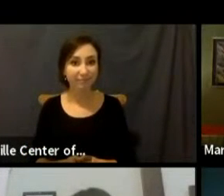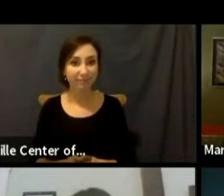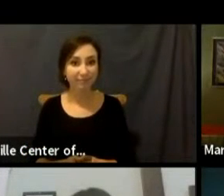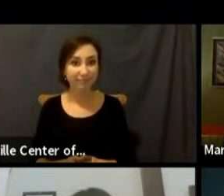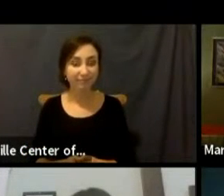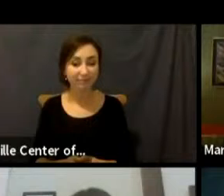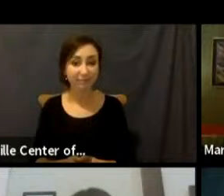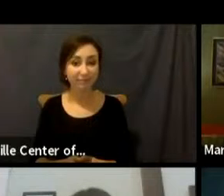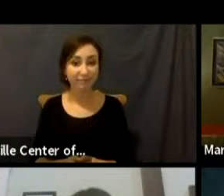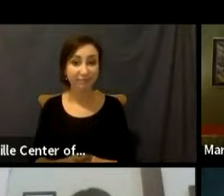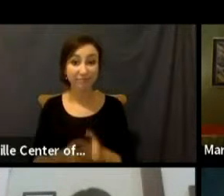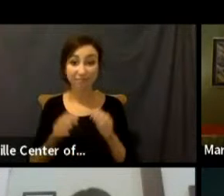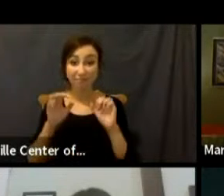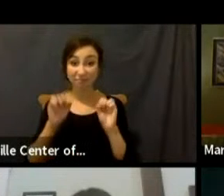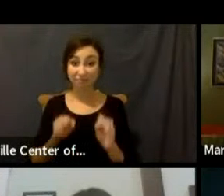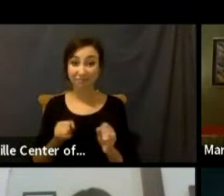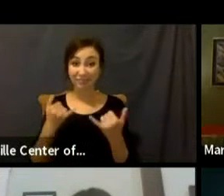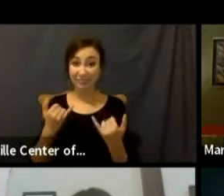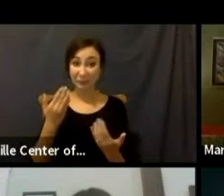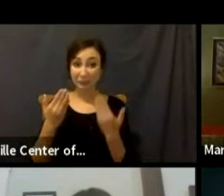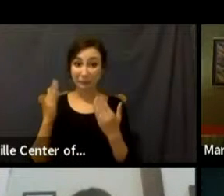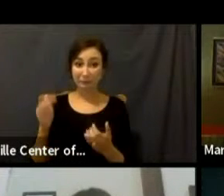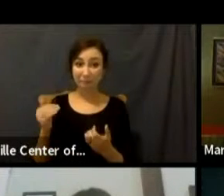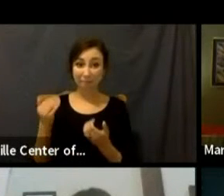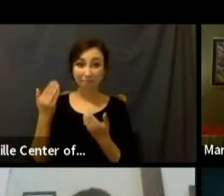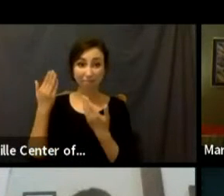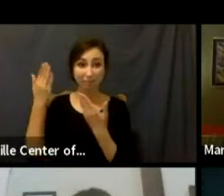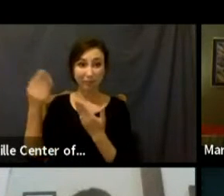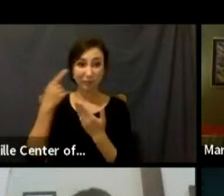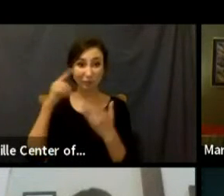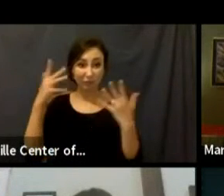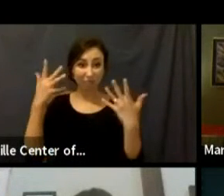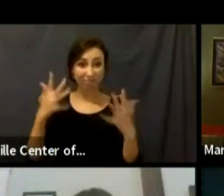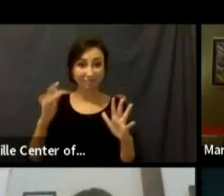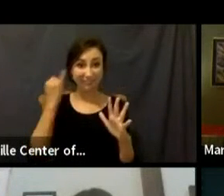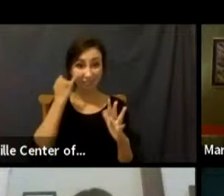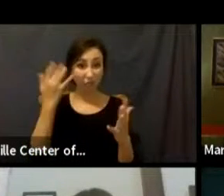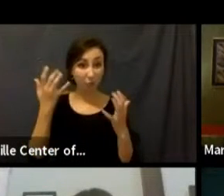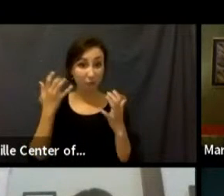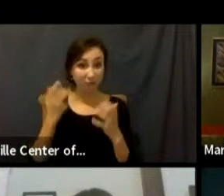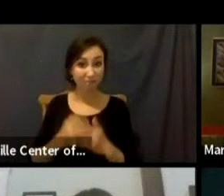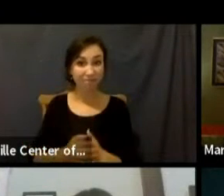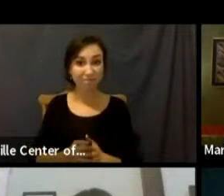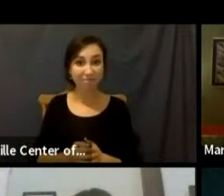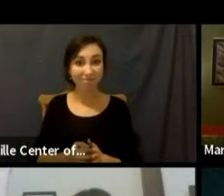We can entertain a motion for adjournment if someone would like.